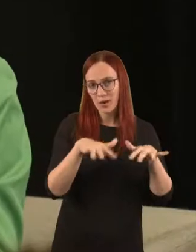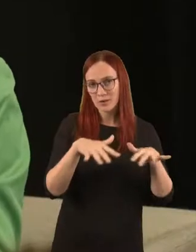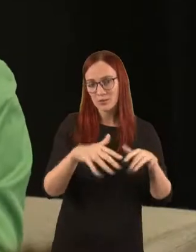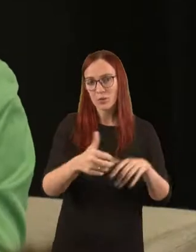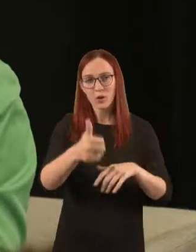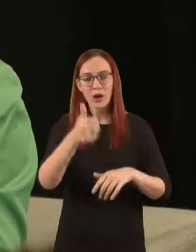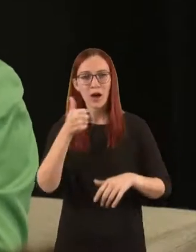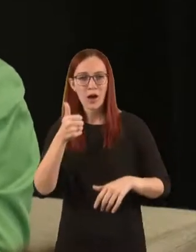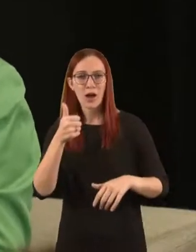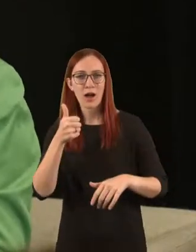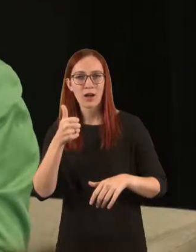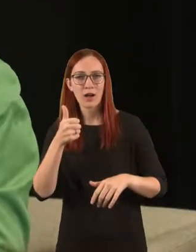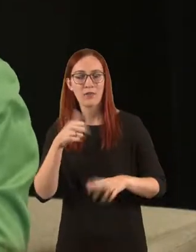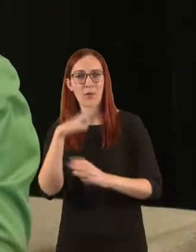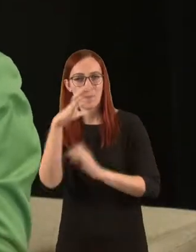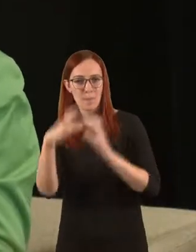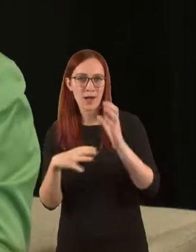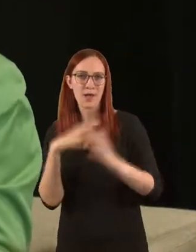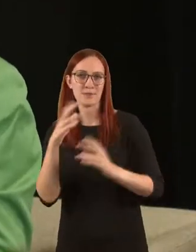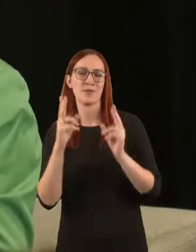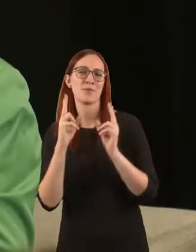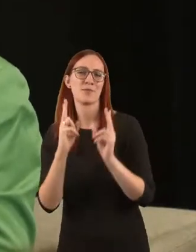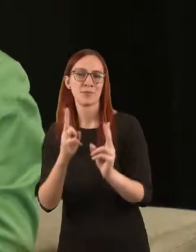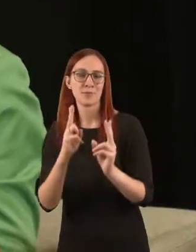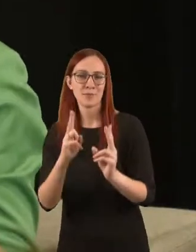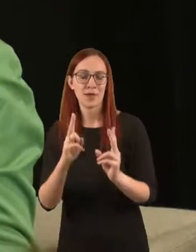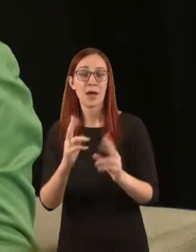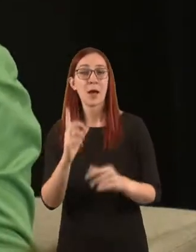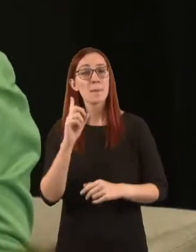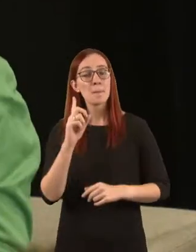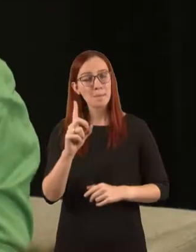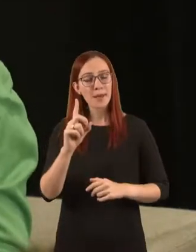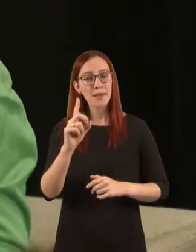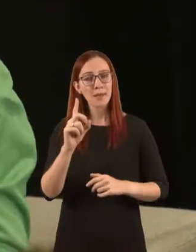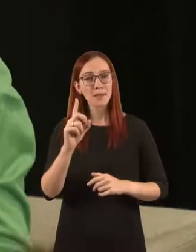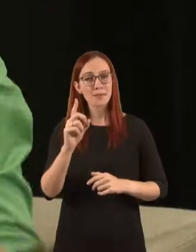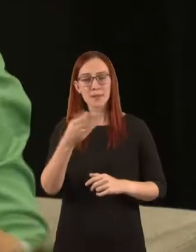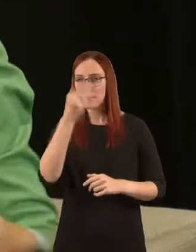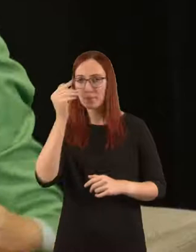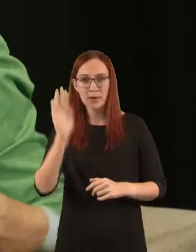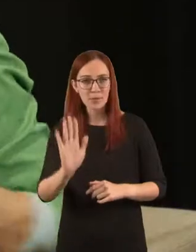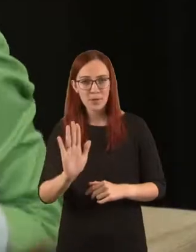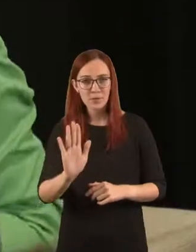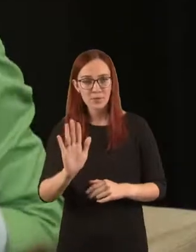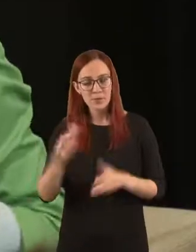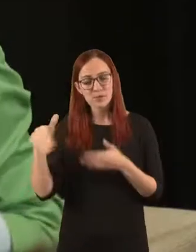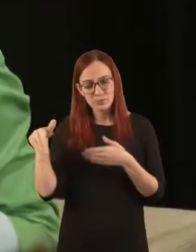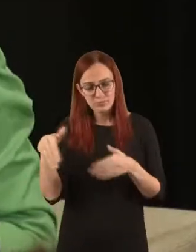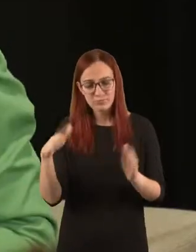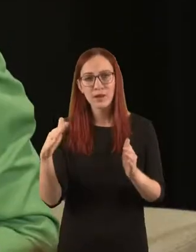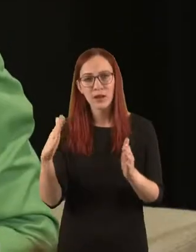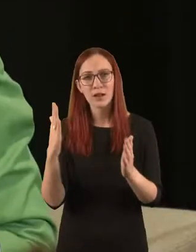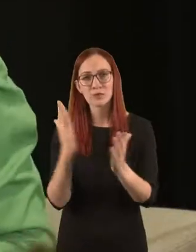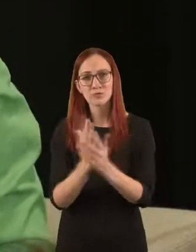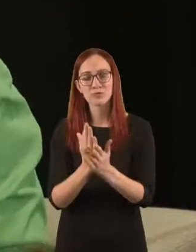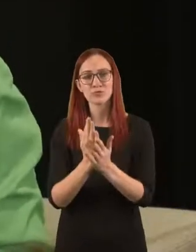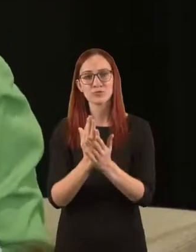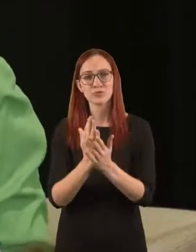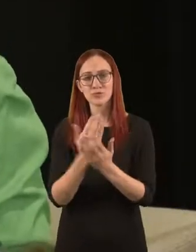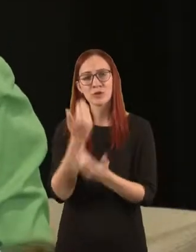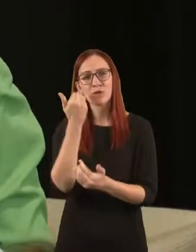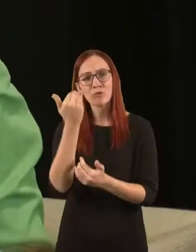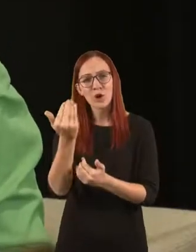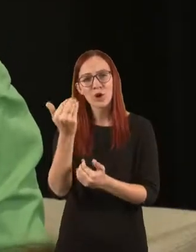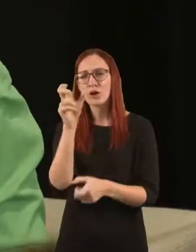that we need to take quick and efficient action to preserve our planet. But don't